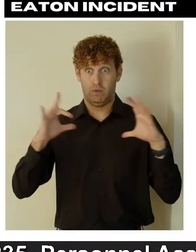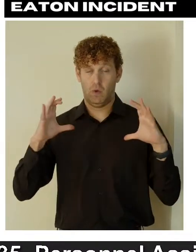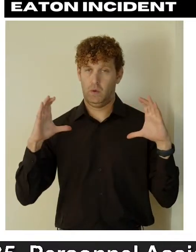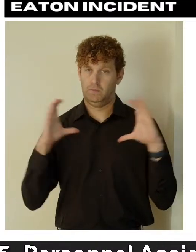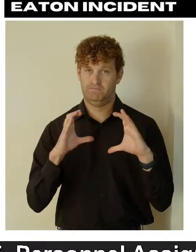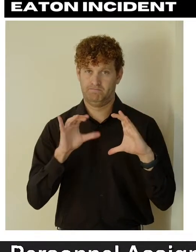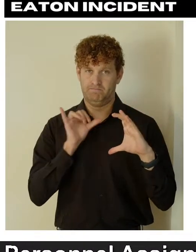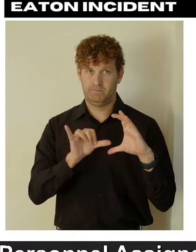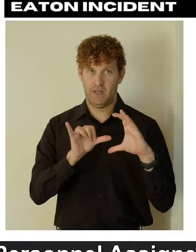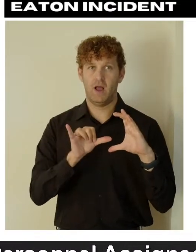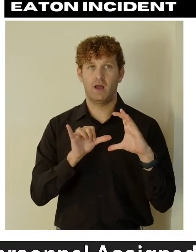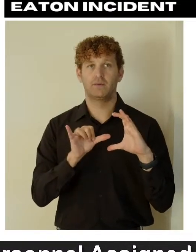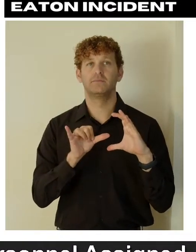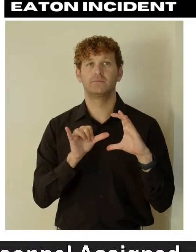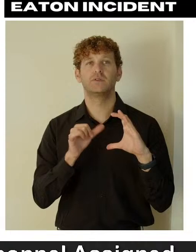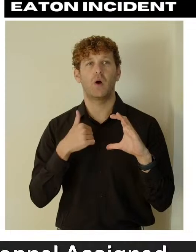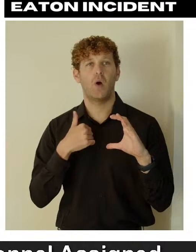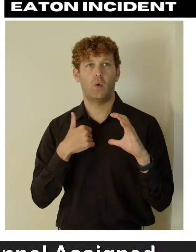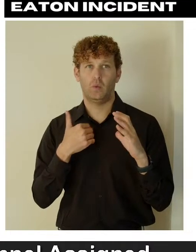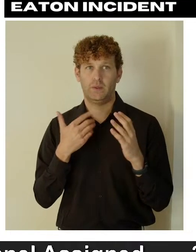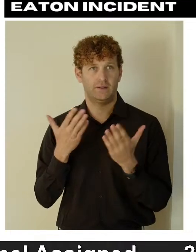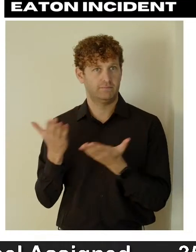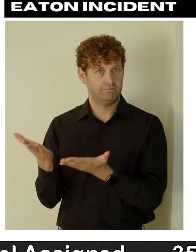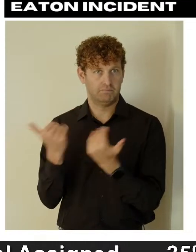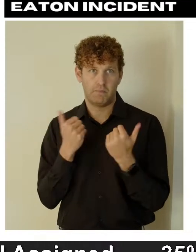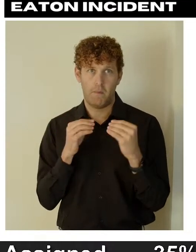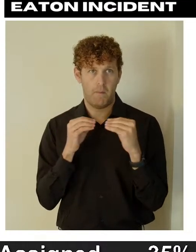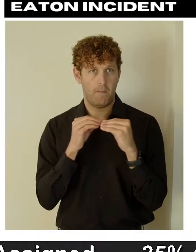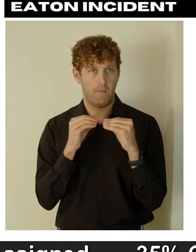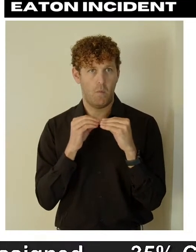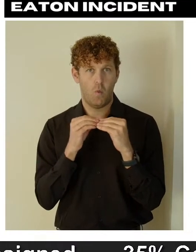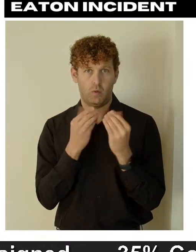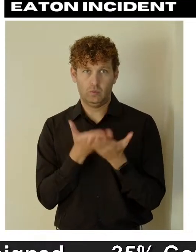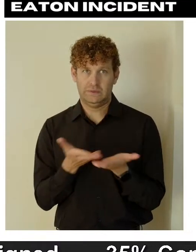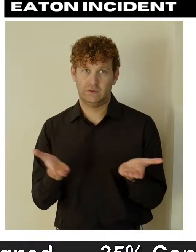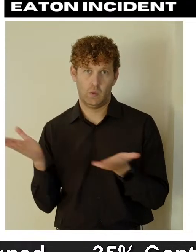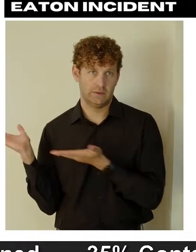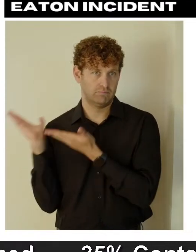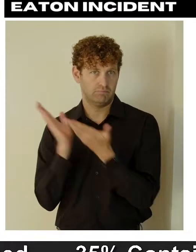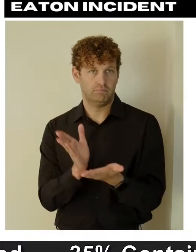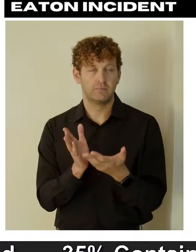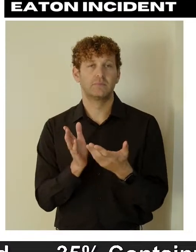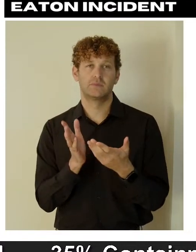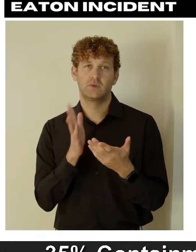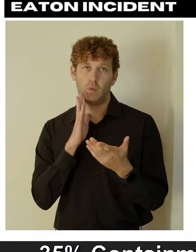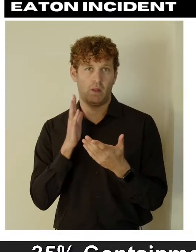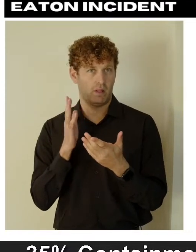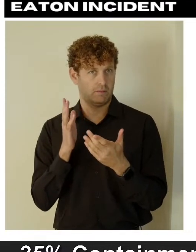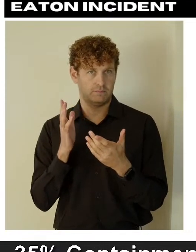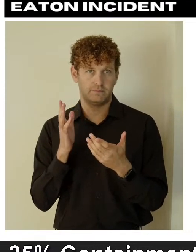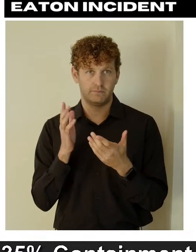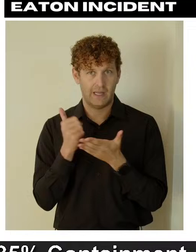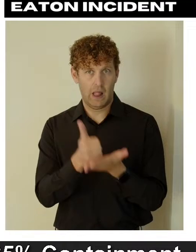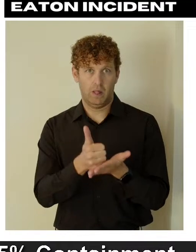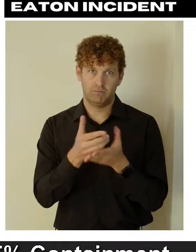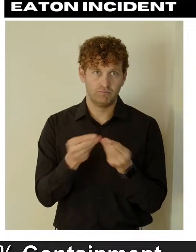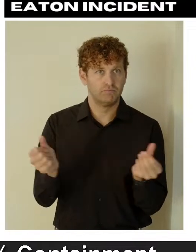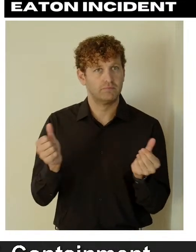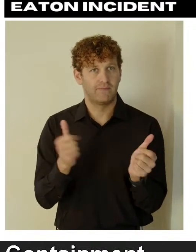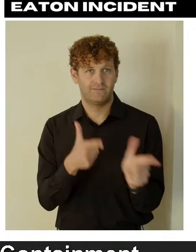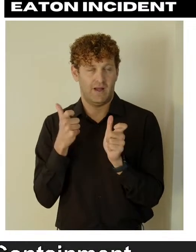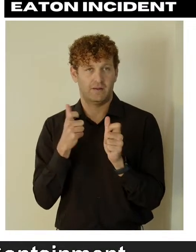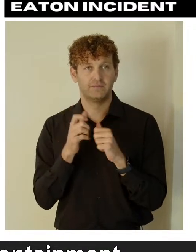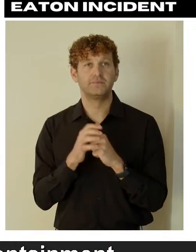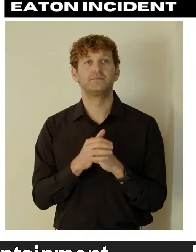them pre-positioned throughout the fire. We do have a mobilization center that is stood up in the Inland Empire to surge any